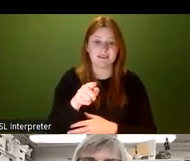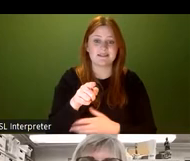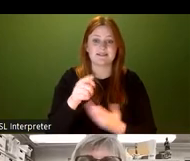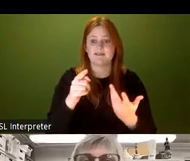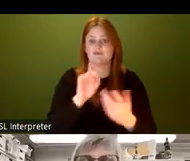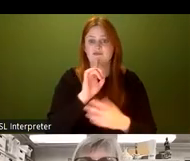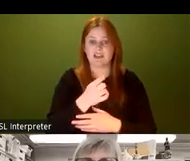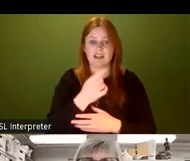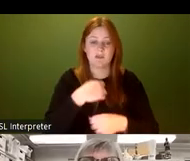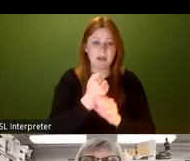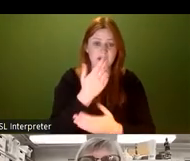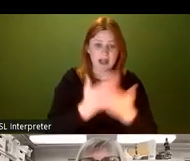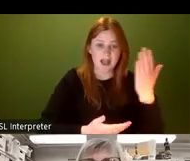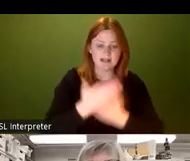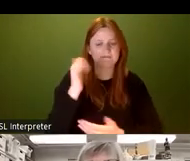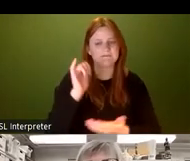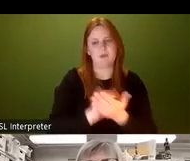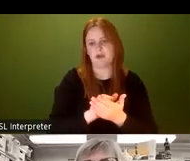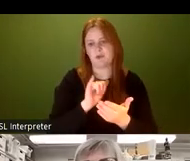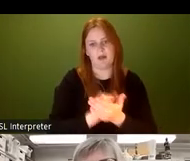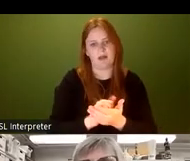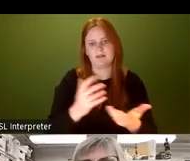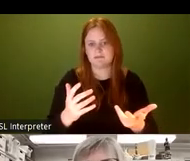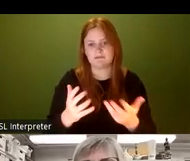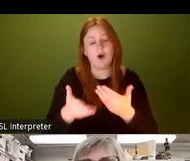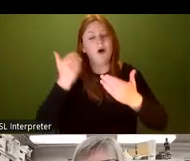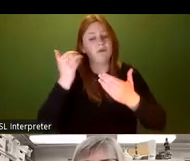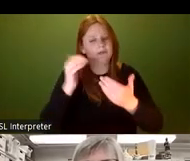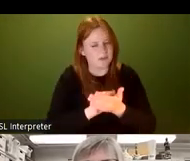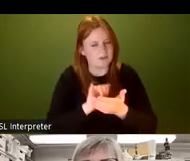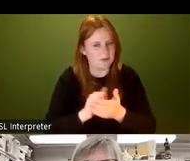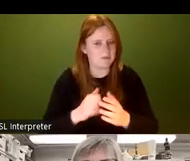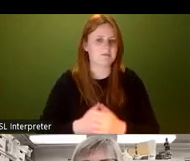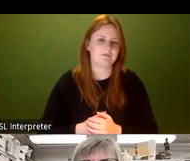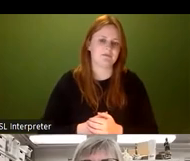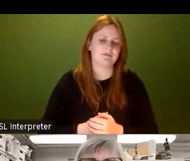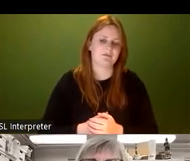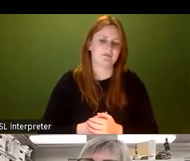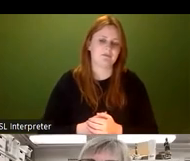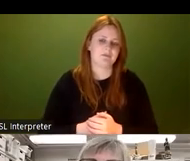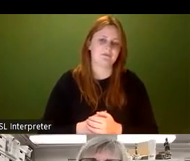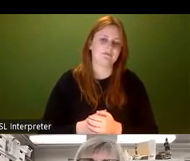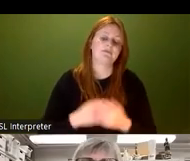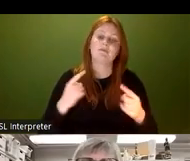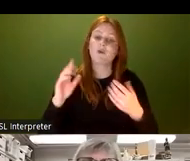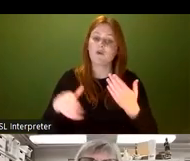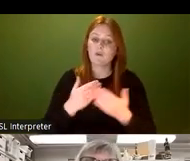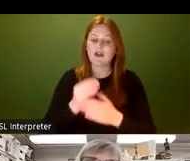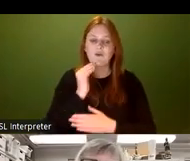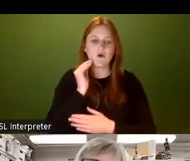to make by hand. But once home, I wanted to mix it up a bit. So I